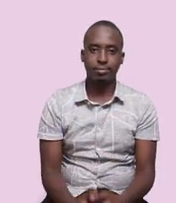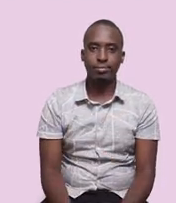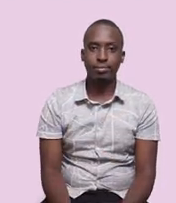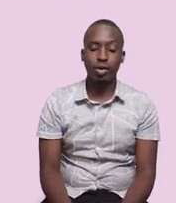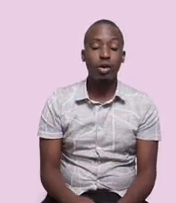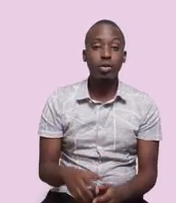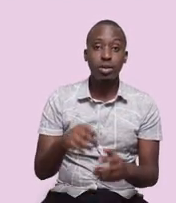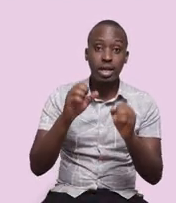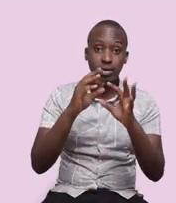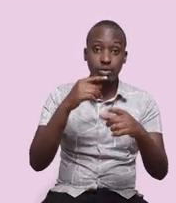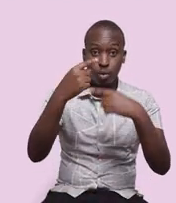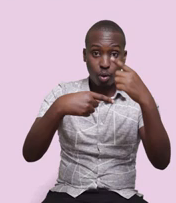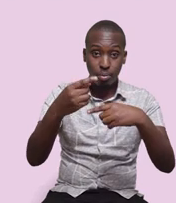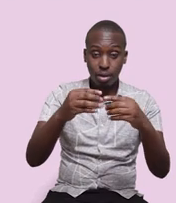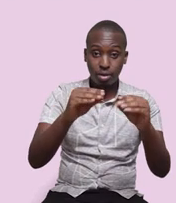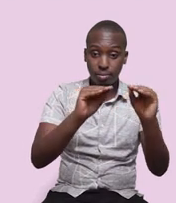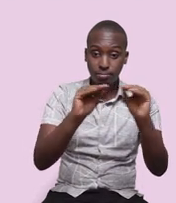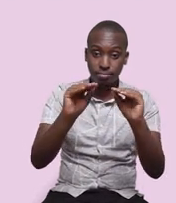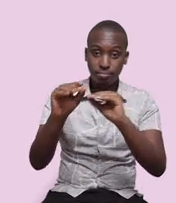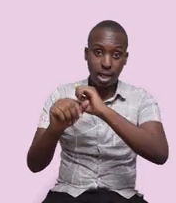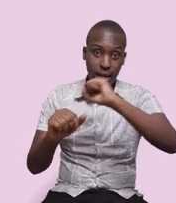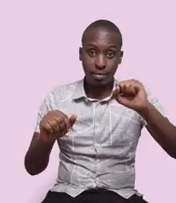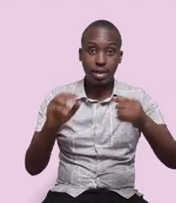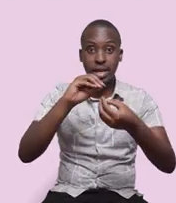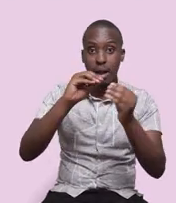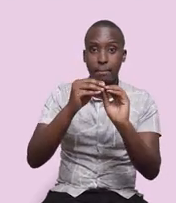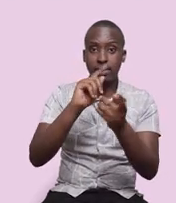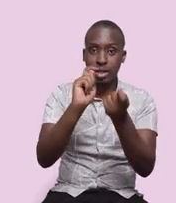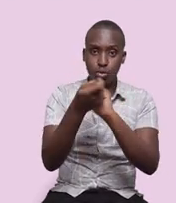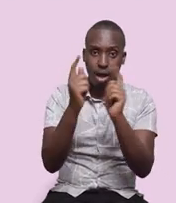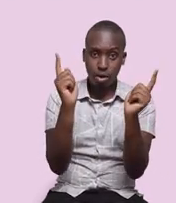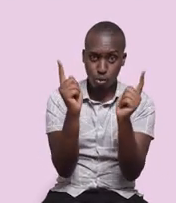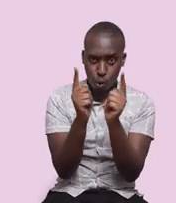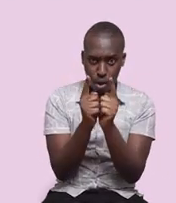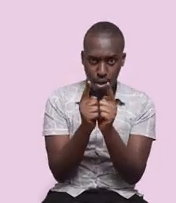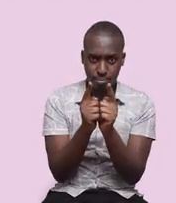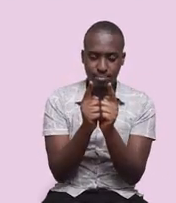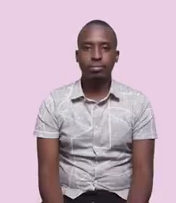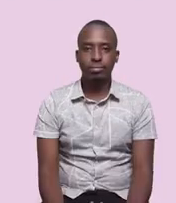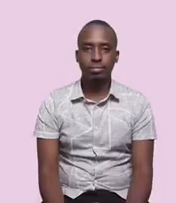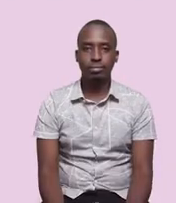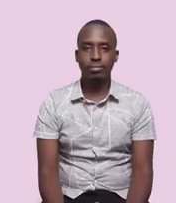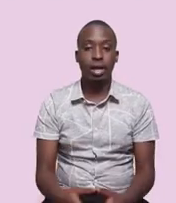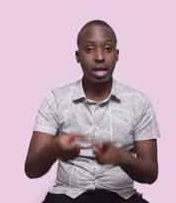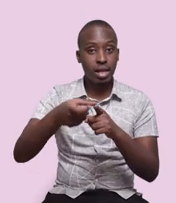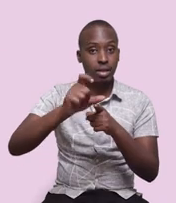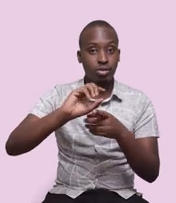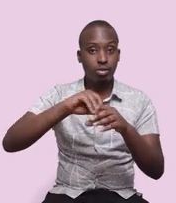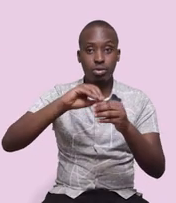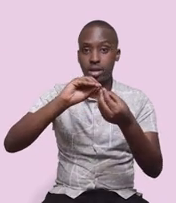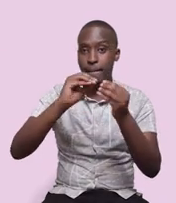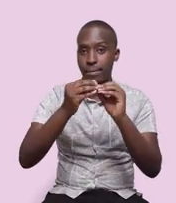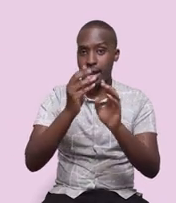So the further we move to left, the number becomes smaller. In addition to the